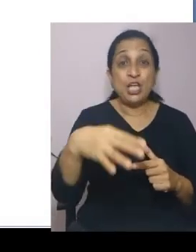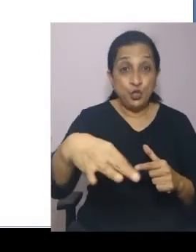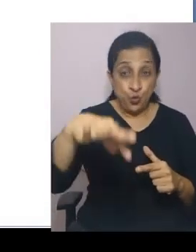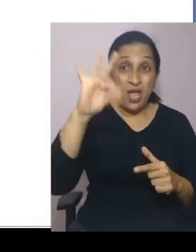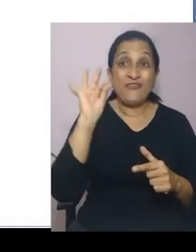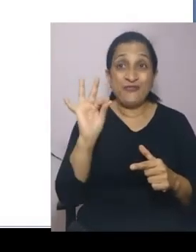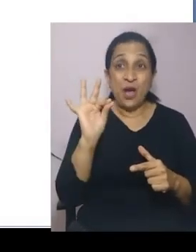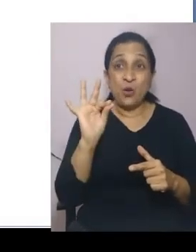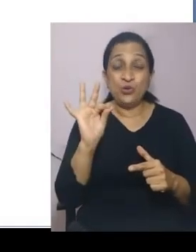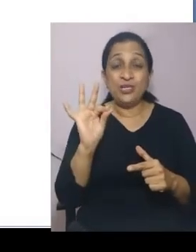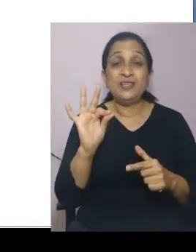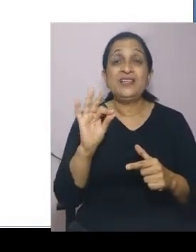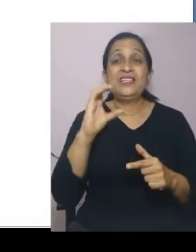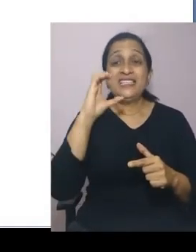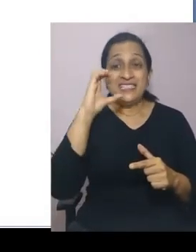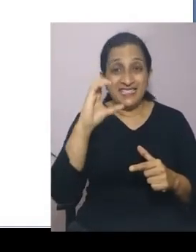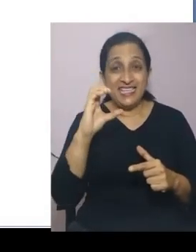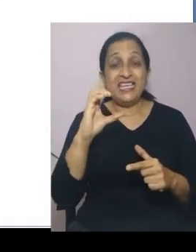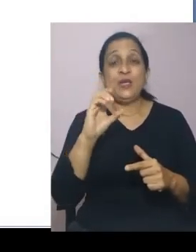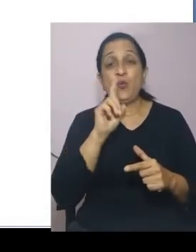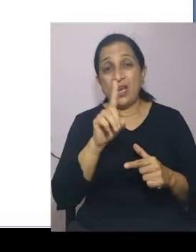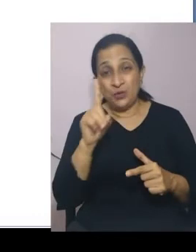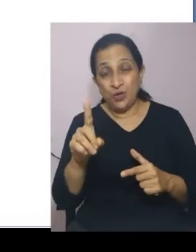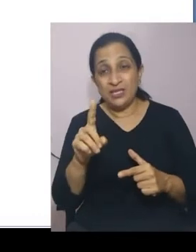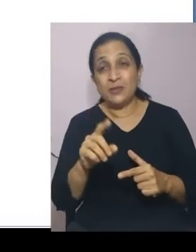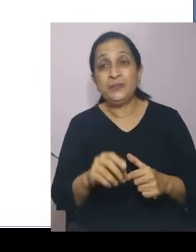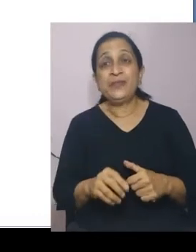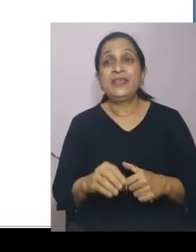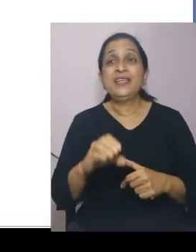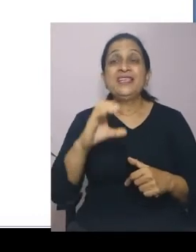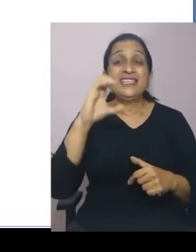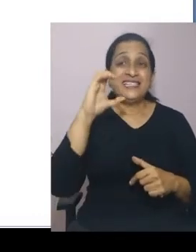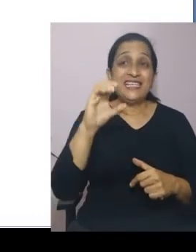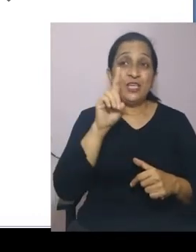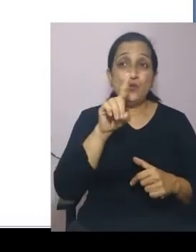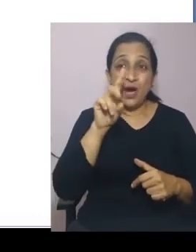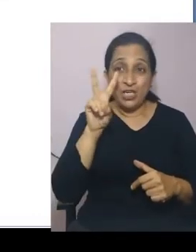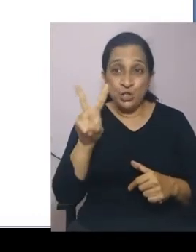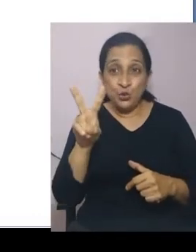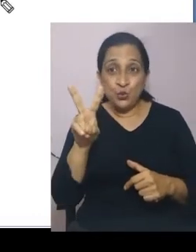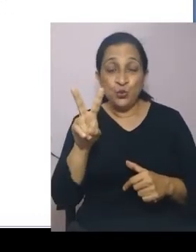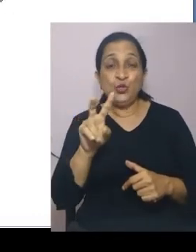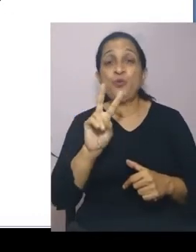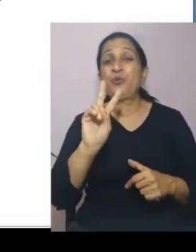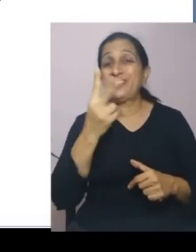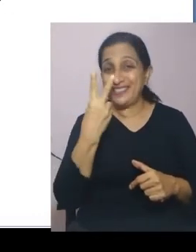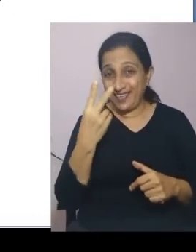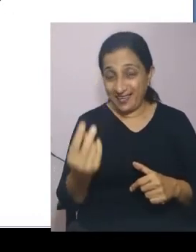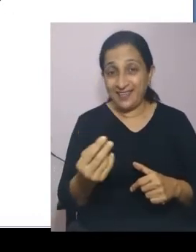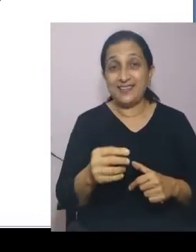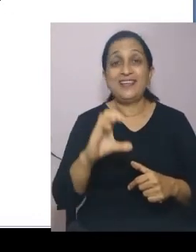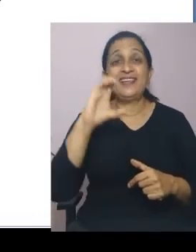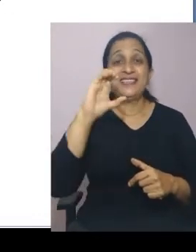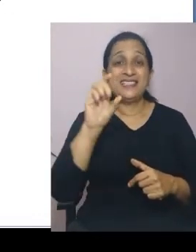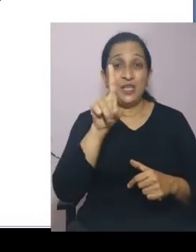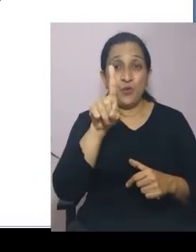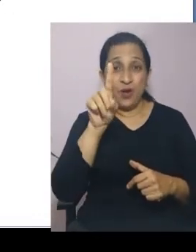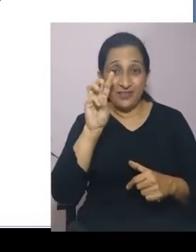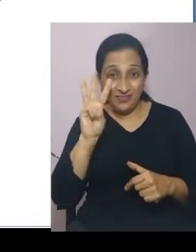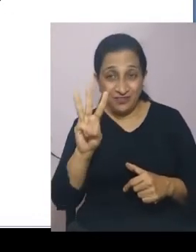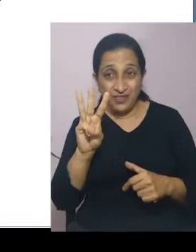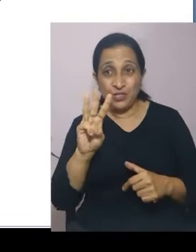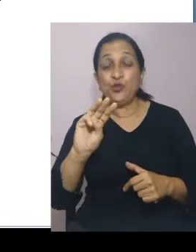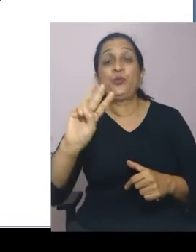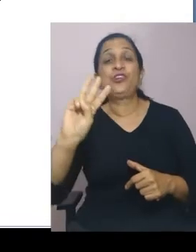is C11 value you put here, okay, C12 value you put here next